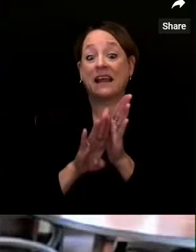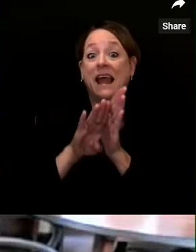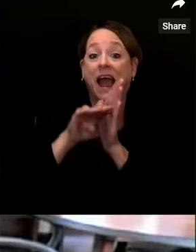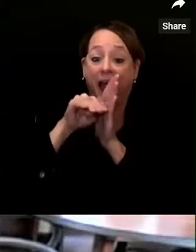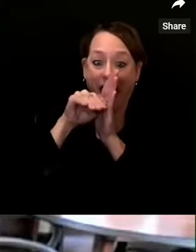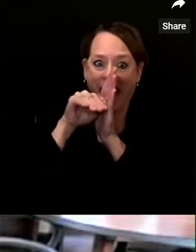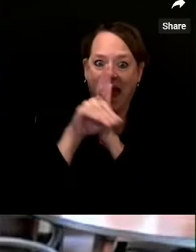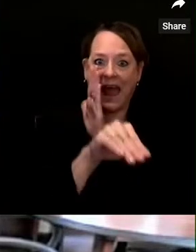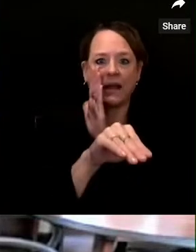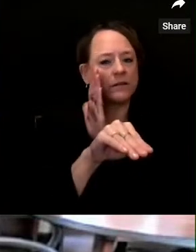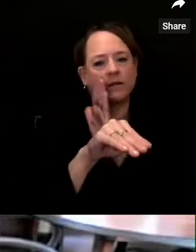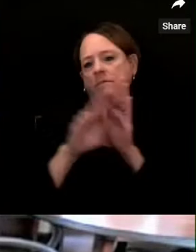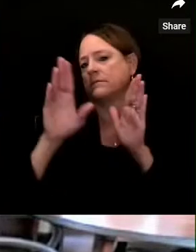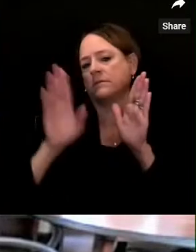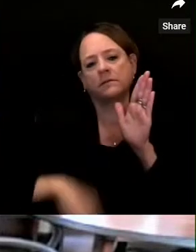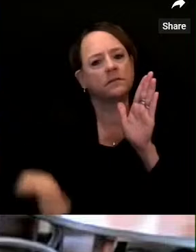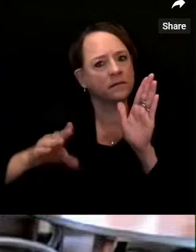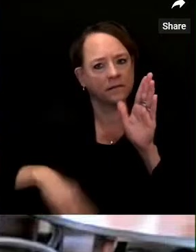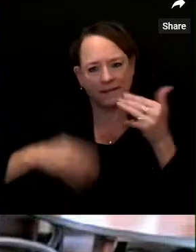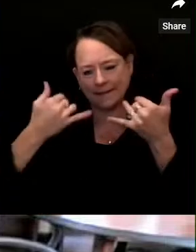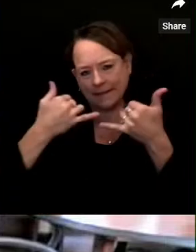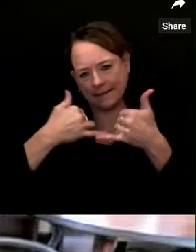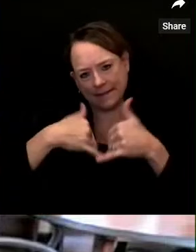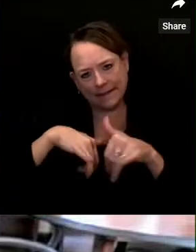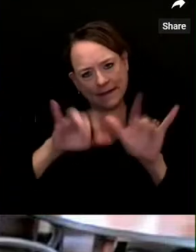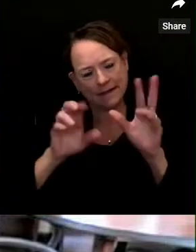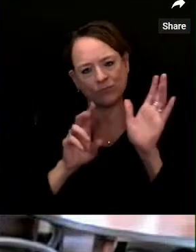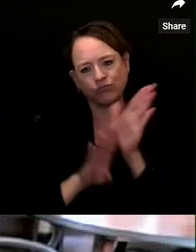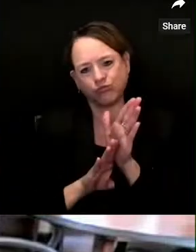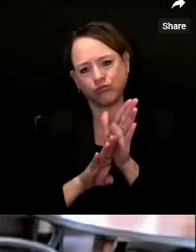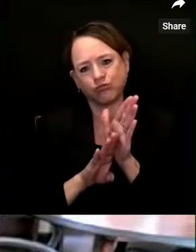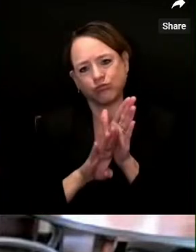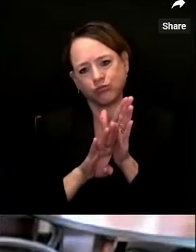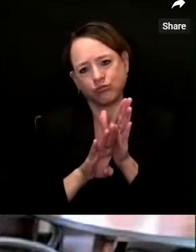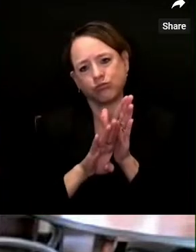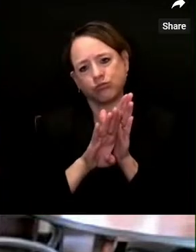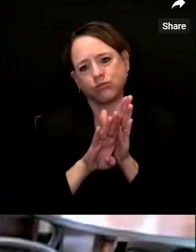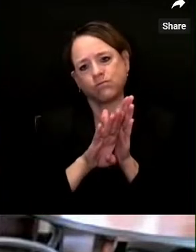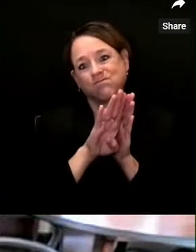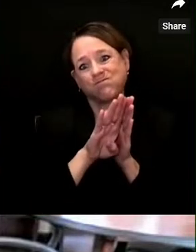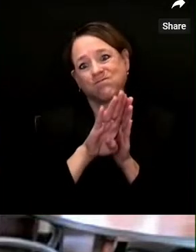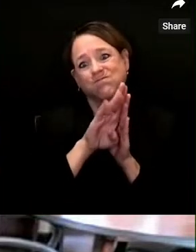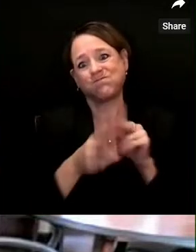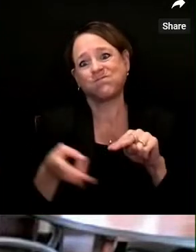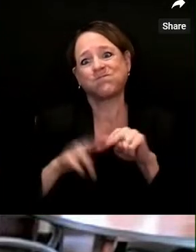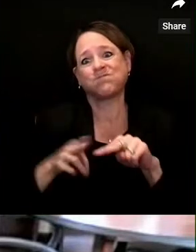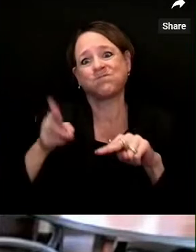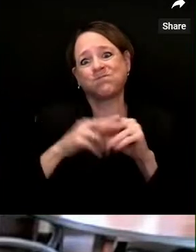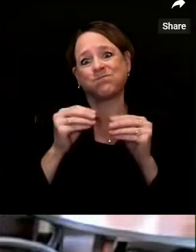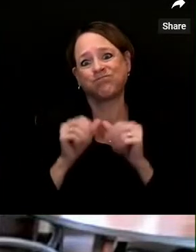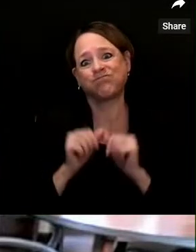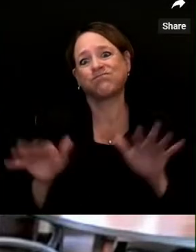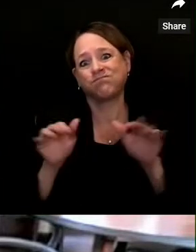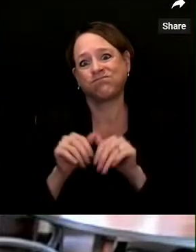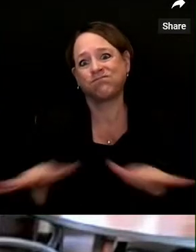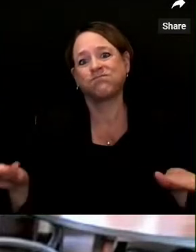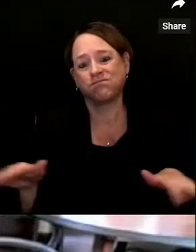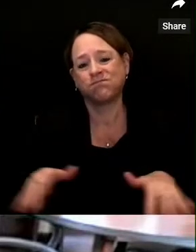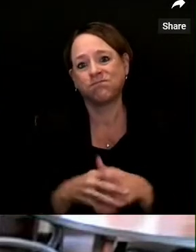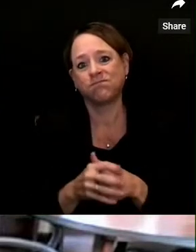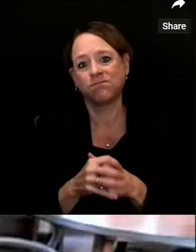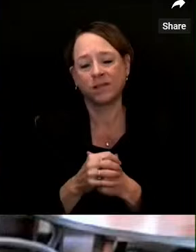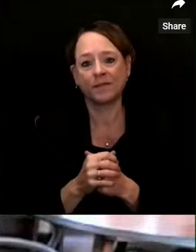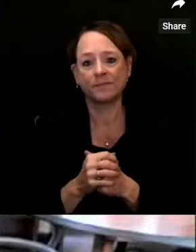still seeing a concerning rate of growth. And so I think the thing to maybe take heart